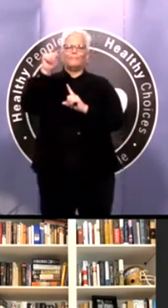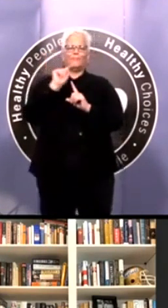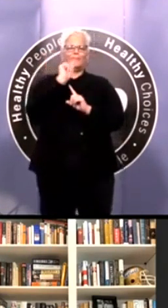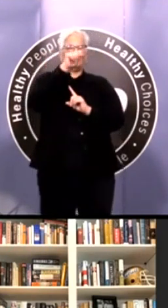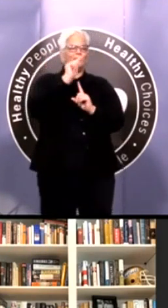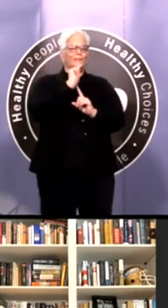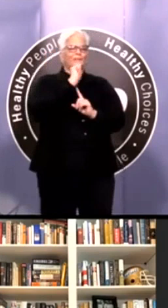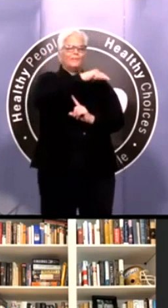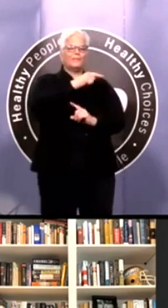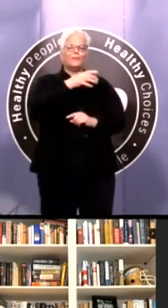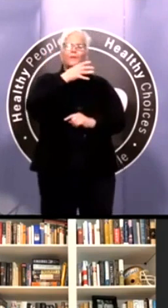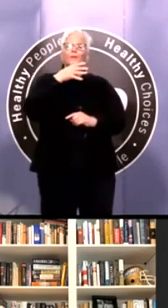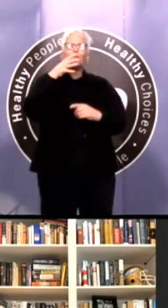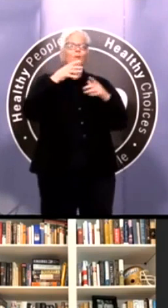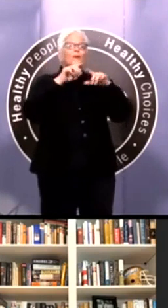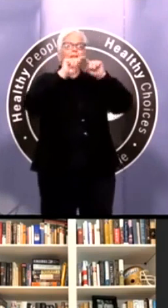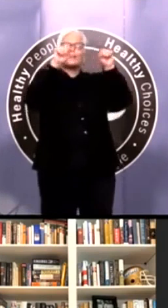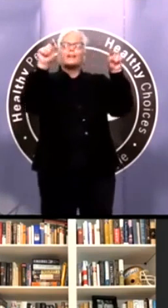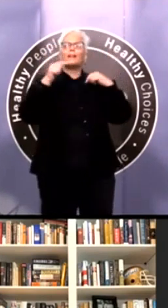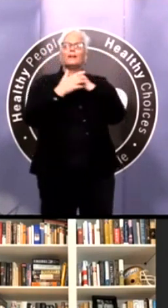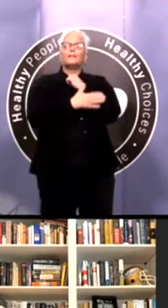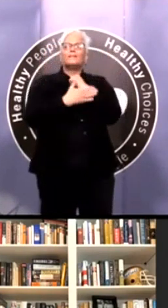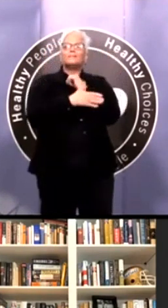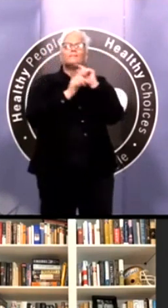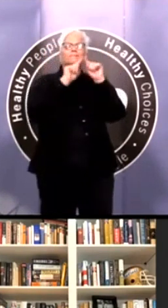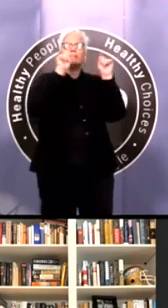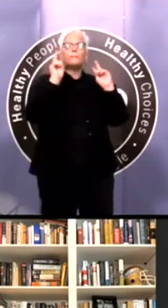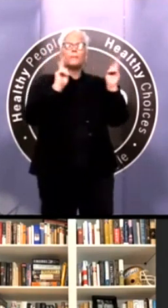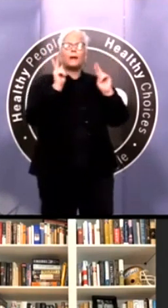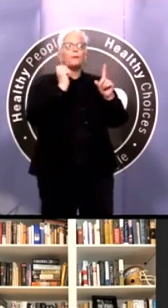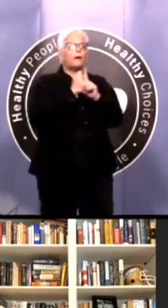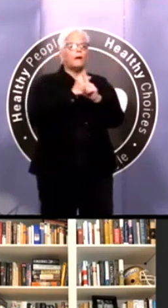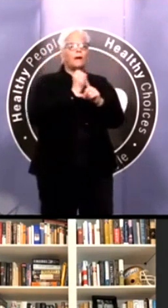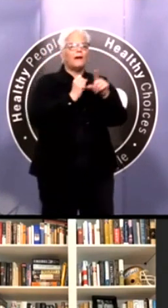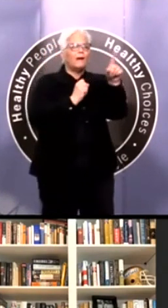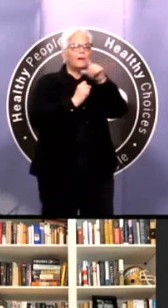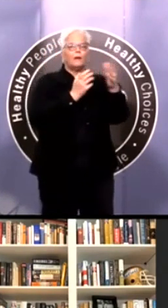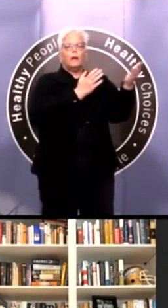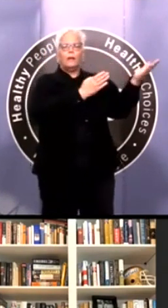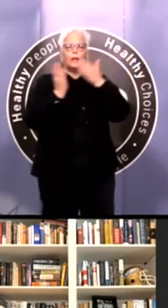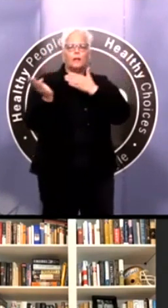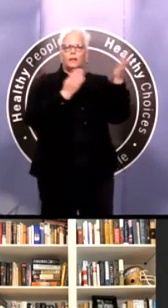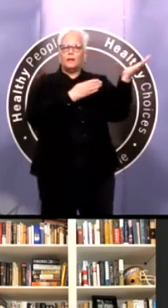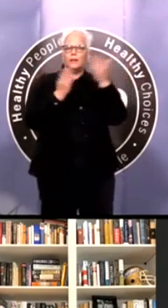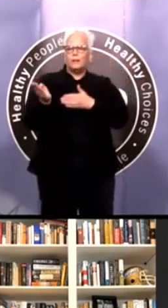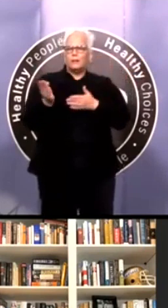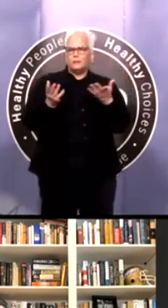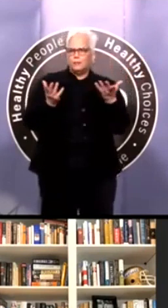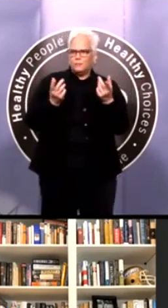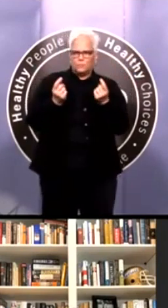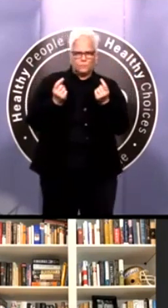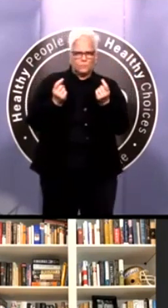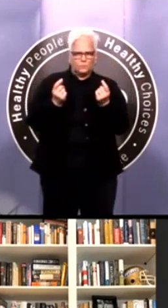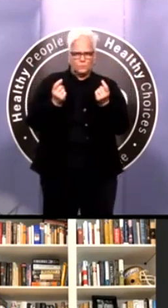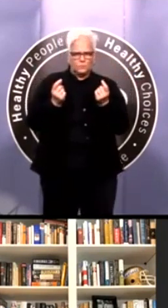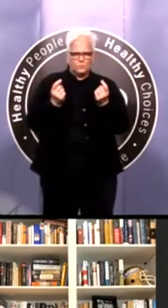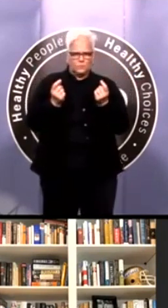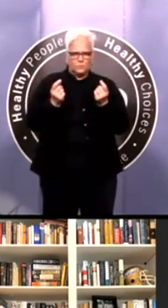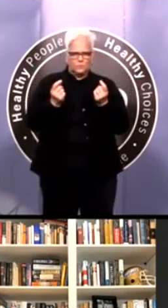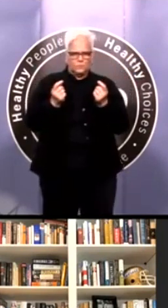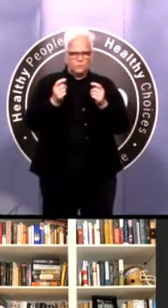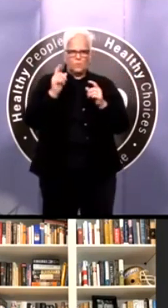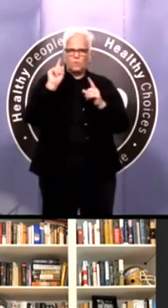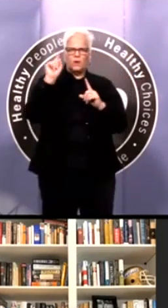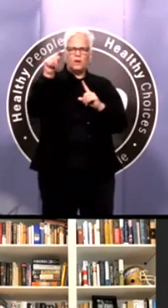fed into the models used for hospitals and their search capacity modeling. So, we think at this juncture that is